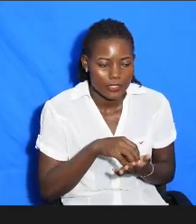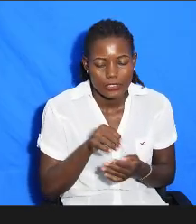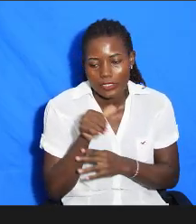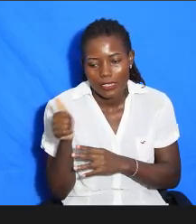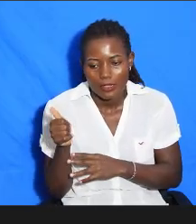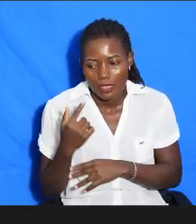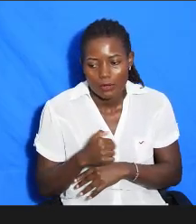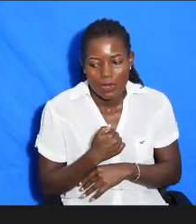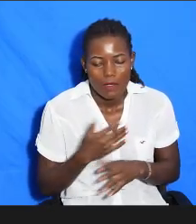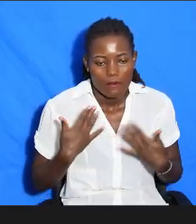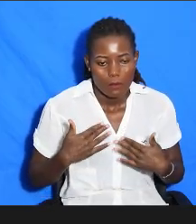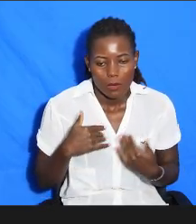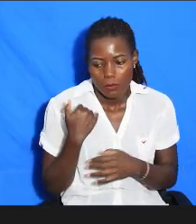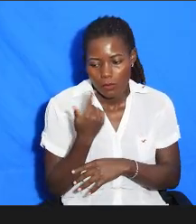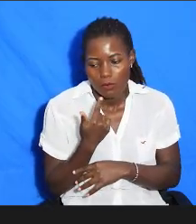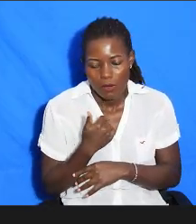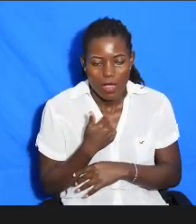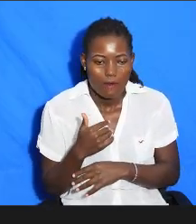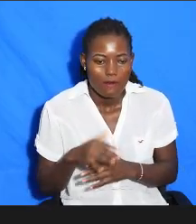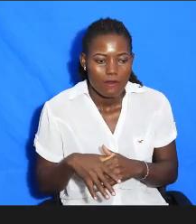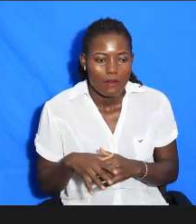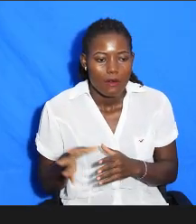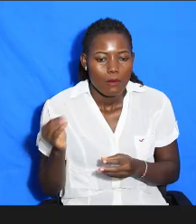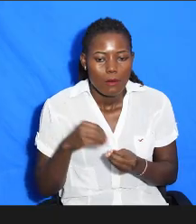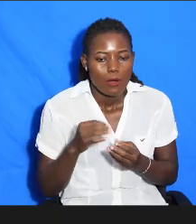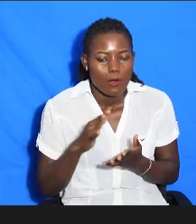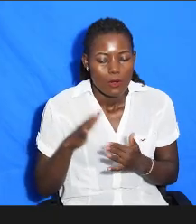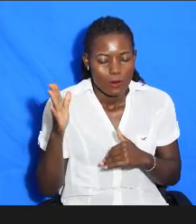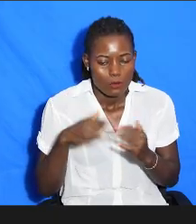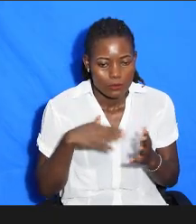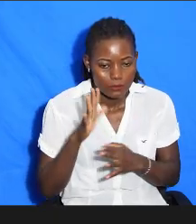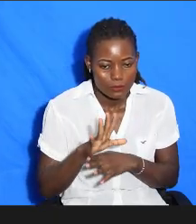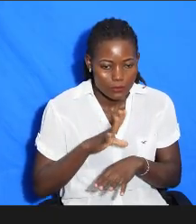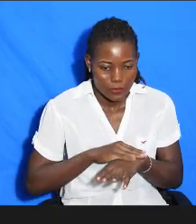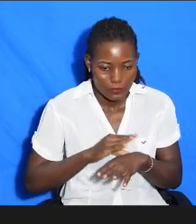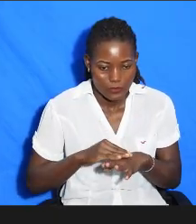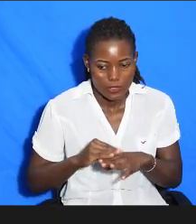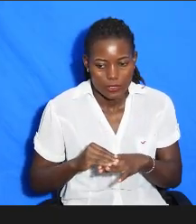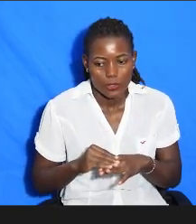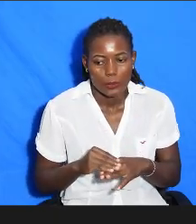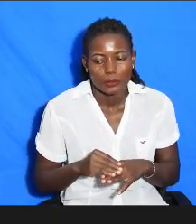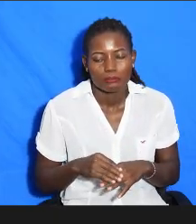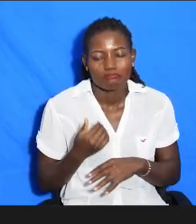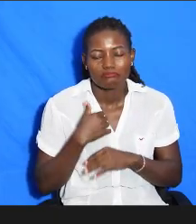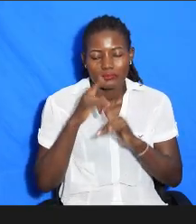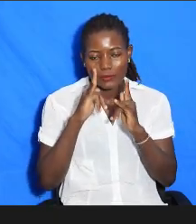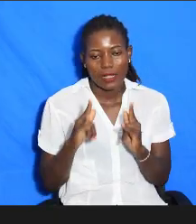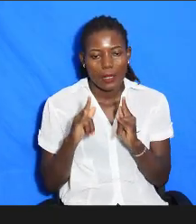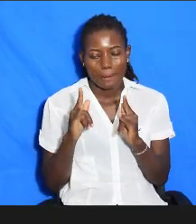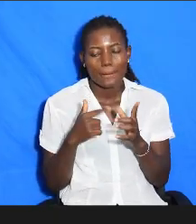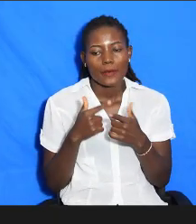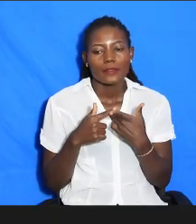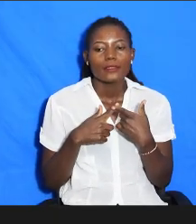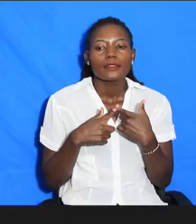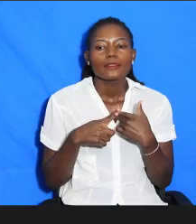people, they have, I think, more than 5 physiotherapists. So they have a camp over there. And I've seen